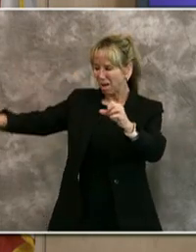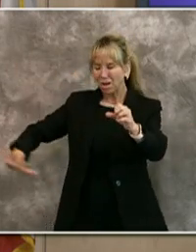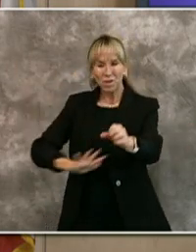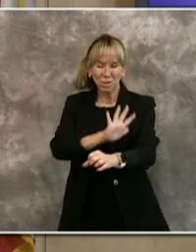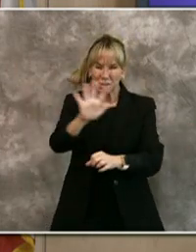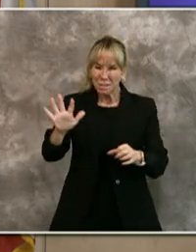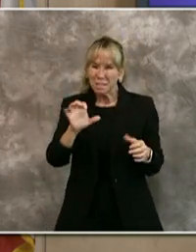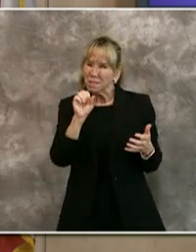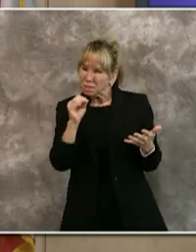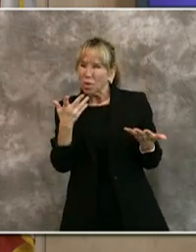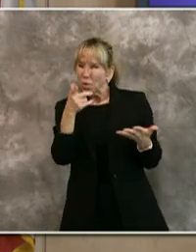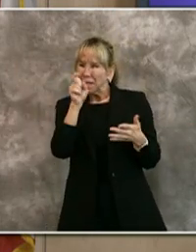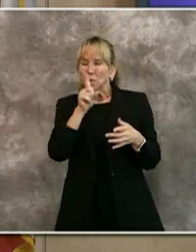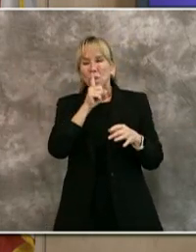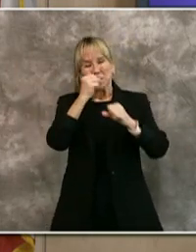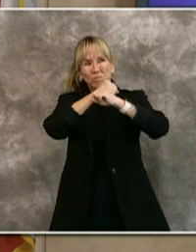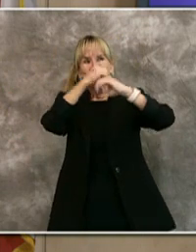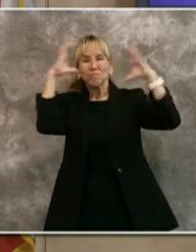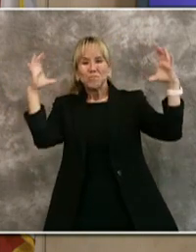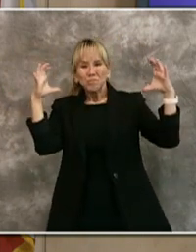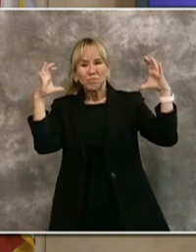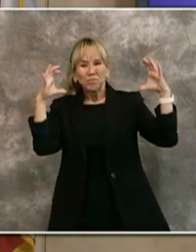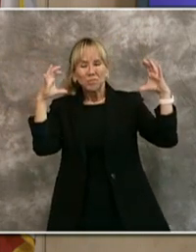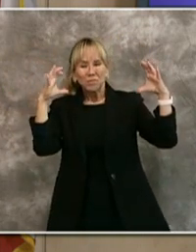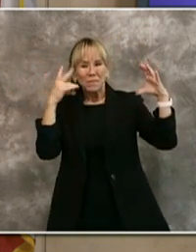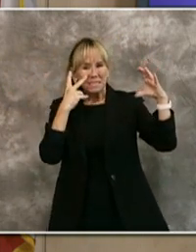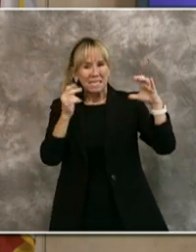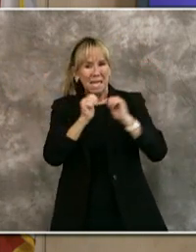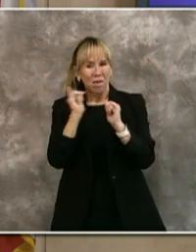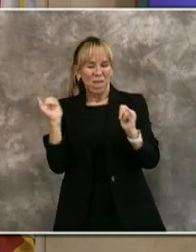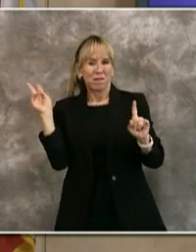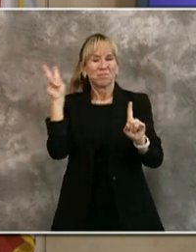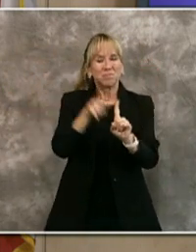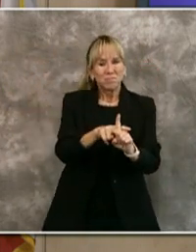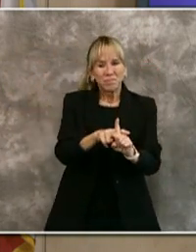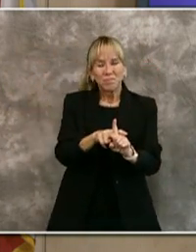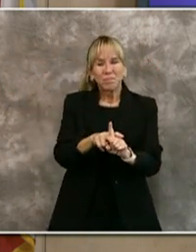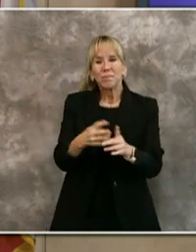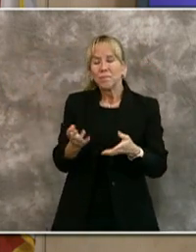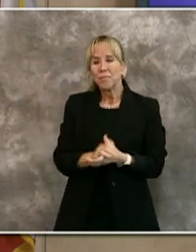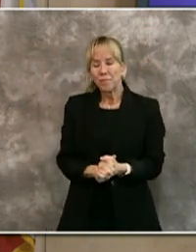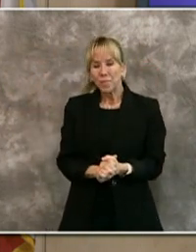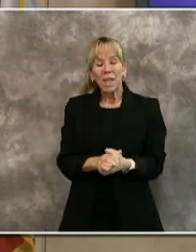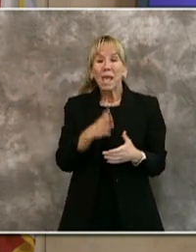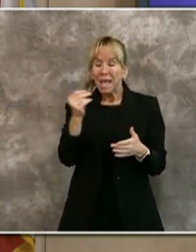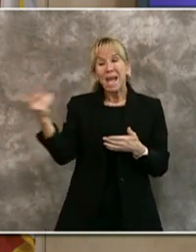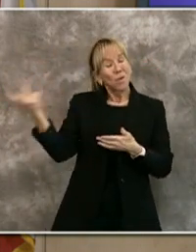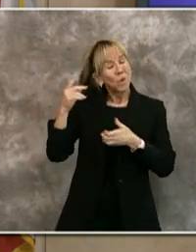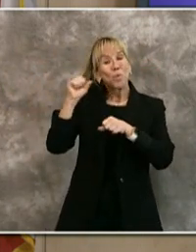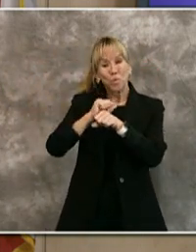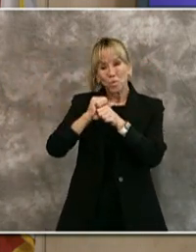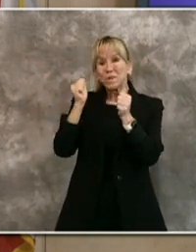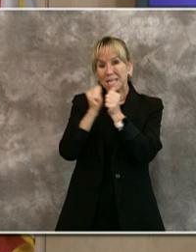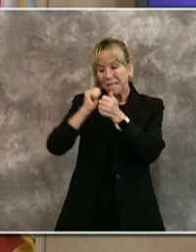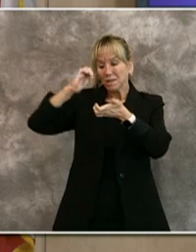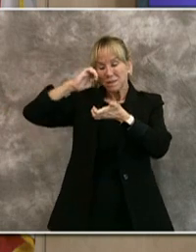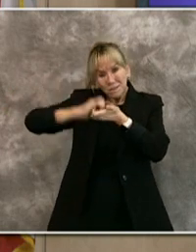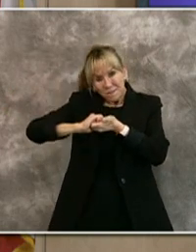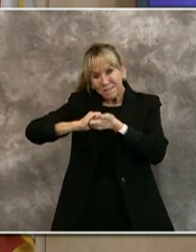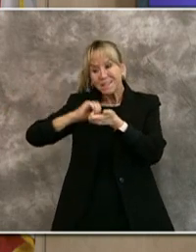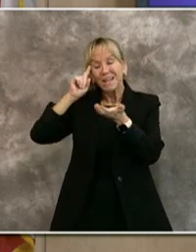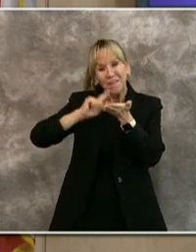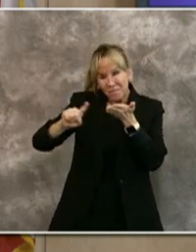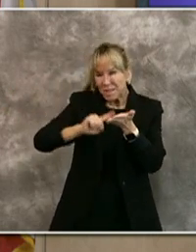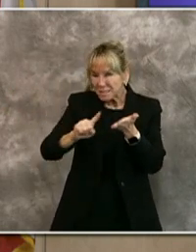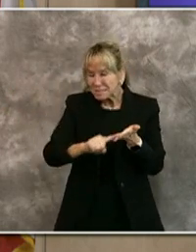need to put it in context. And again, this is a joint investigation, which is perhaps why it's a